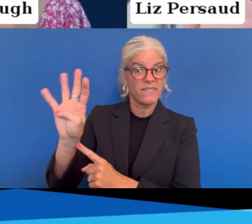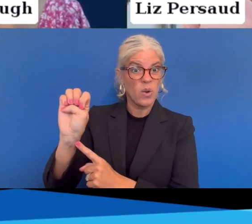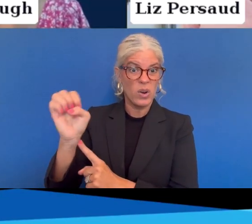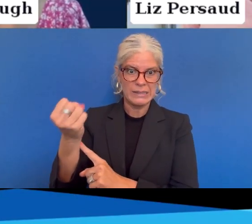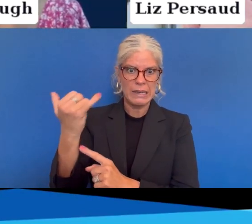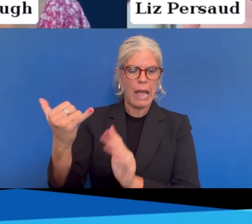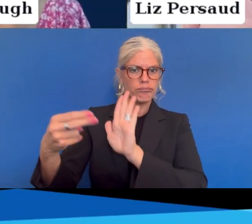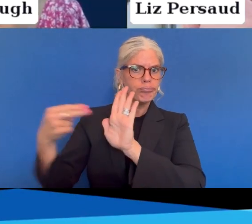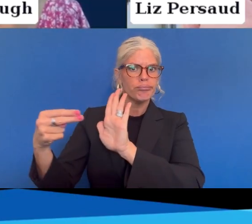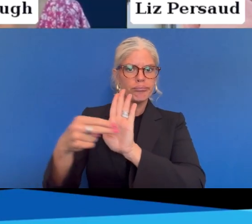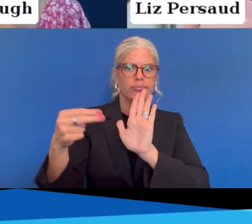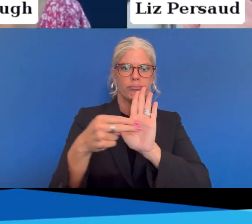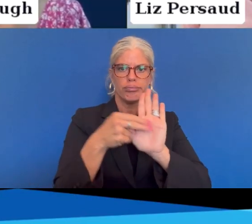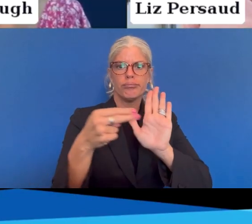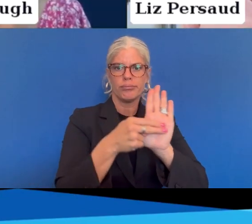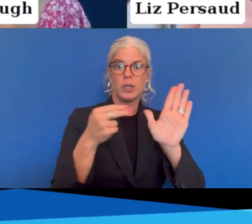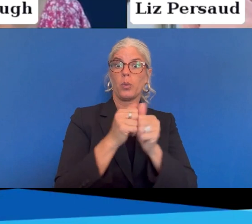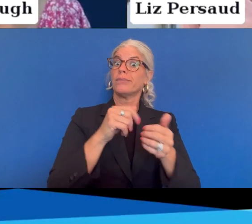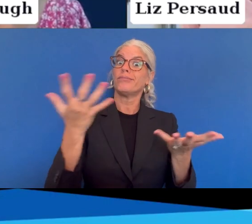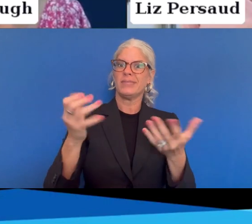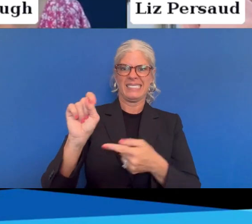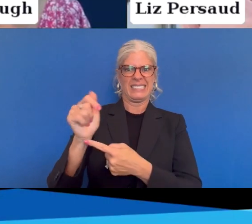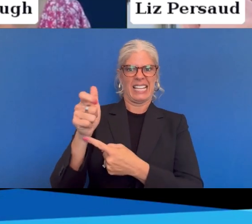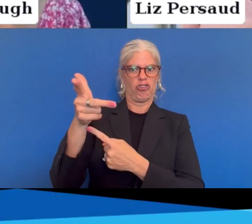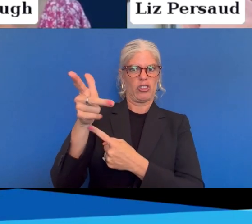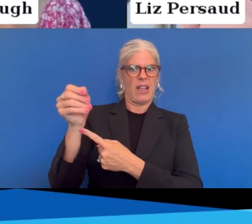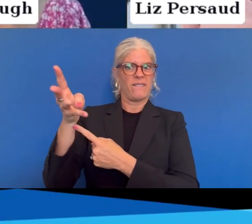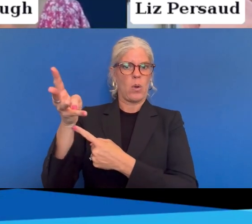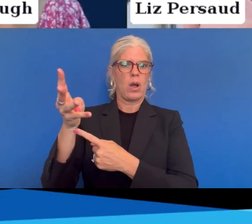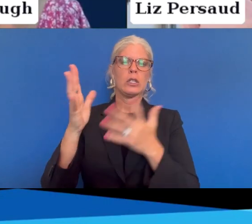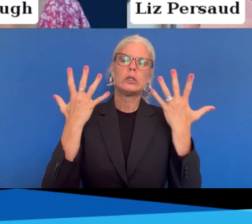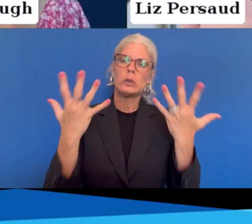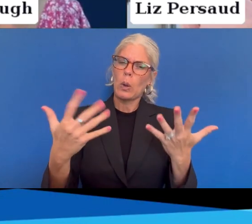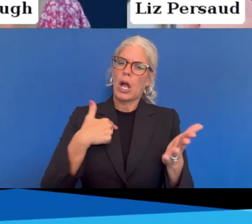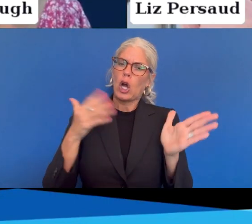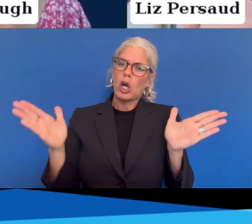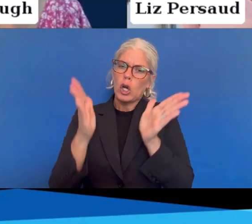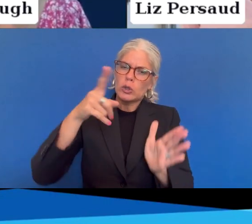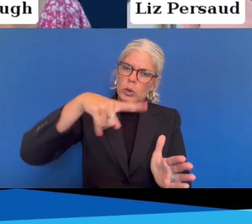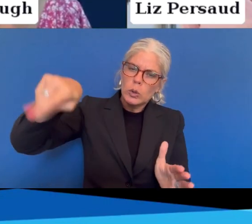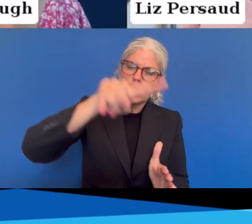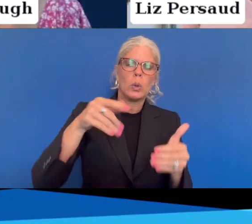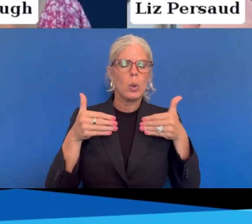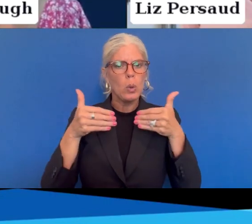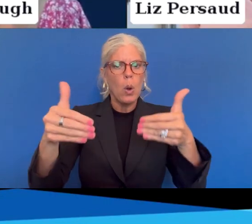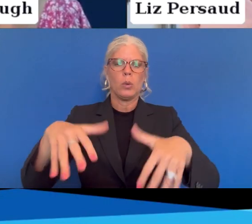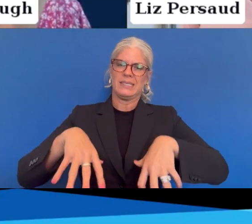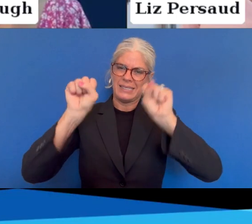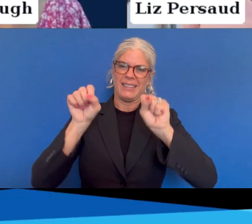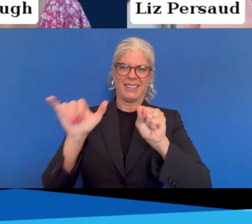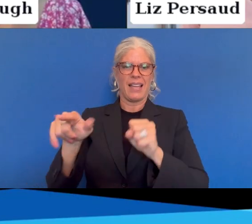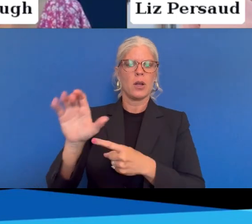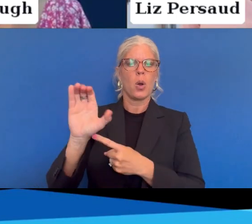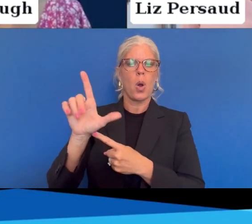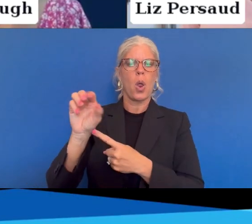diagnosed now? And they're getting diagnosed directly with stage 3 and 4. And so I just highly recommend that everybody